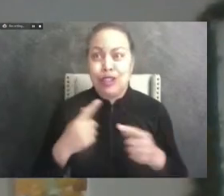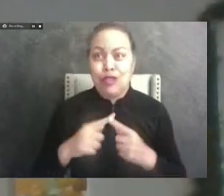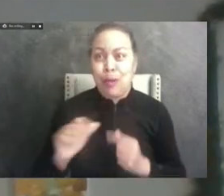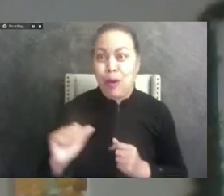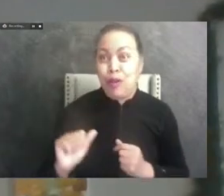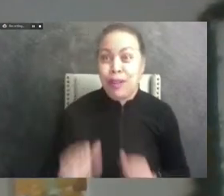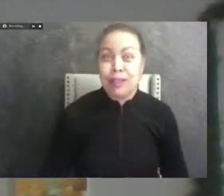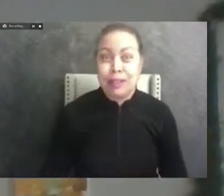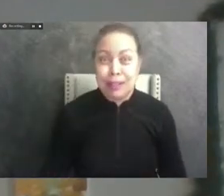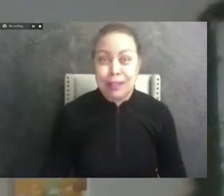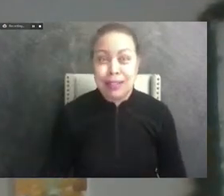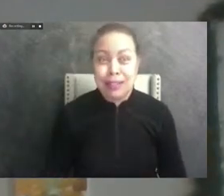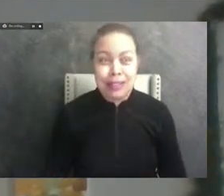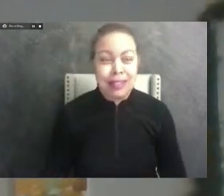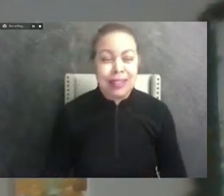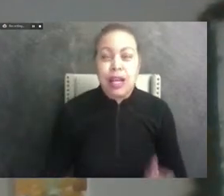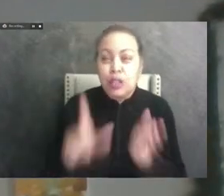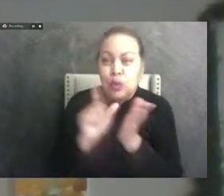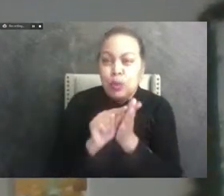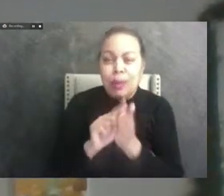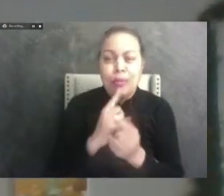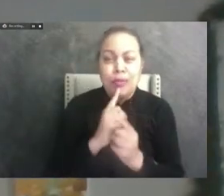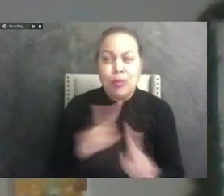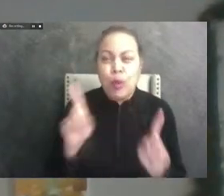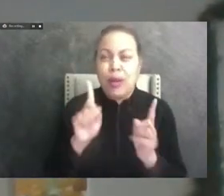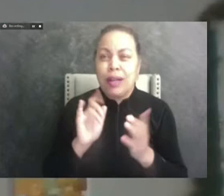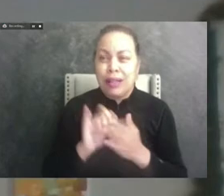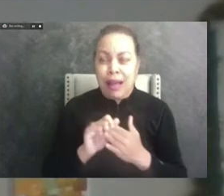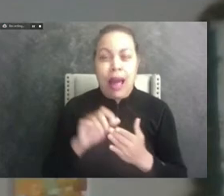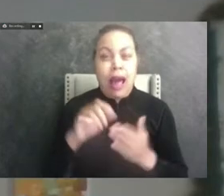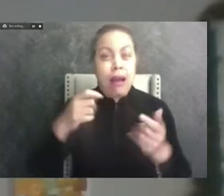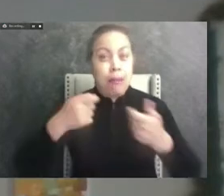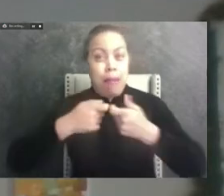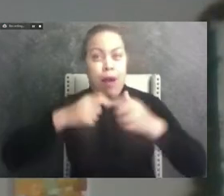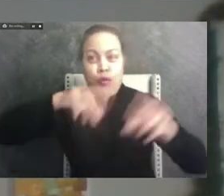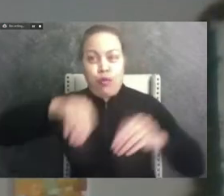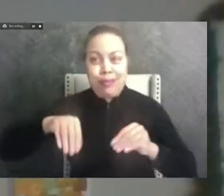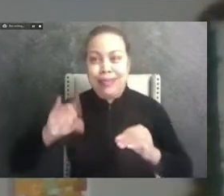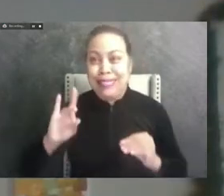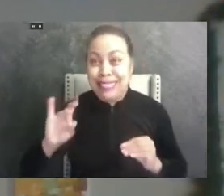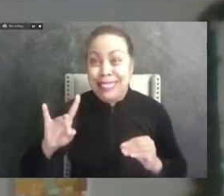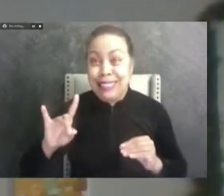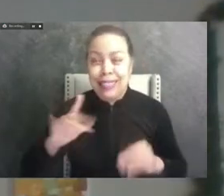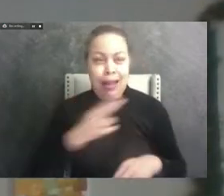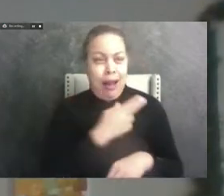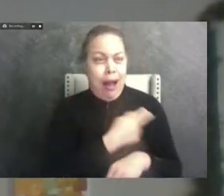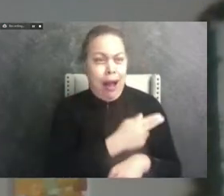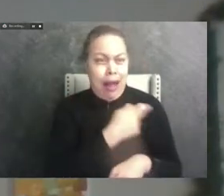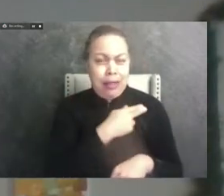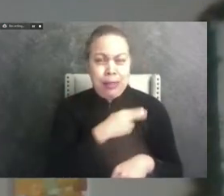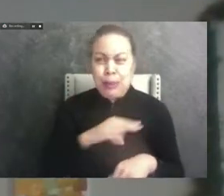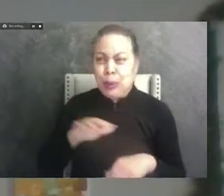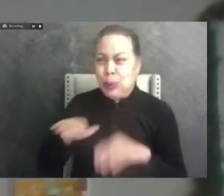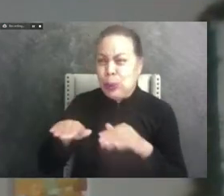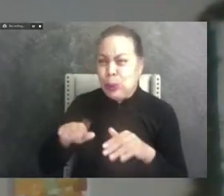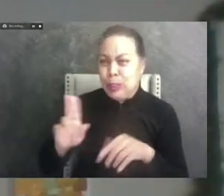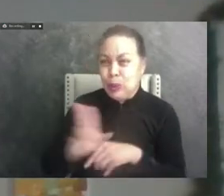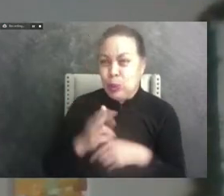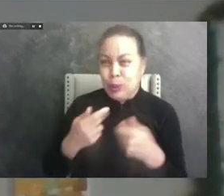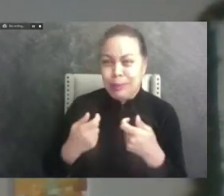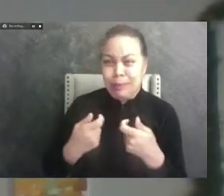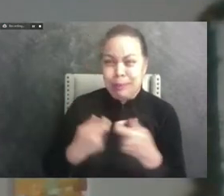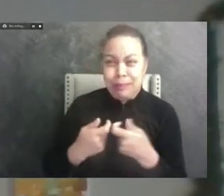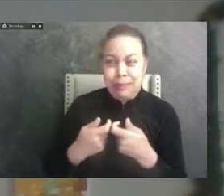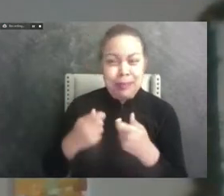The papers reported the power outages. The area hospitals taxed their emergency generators,